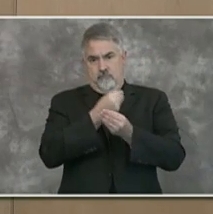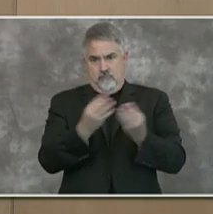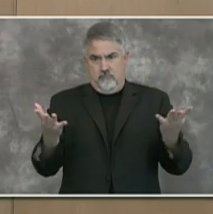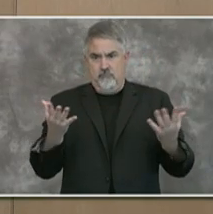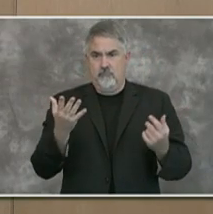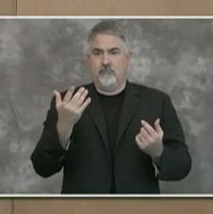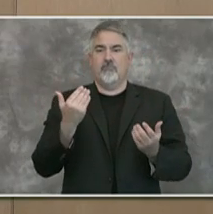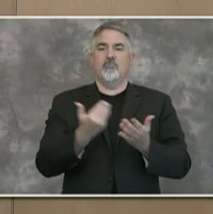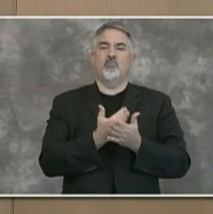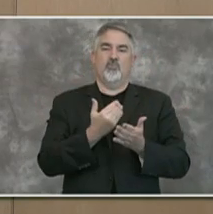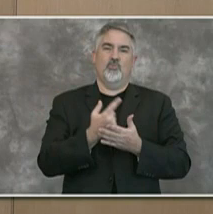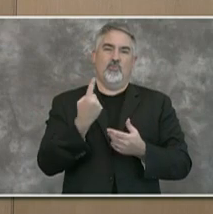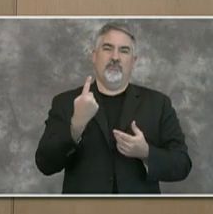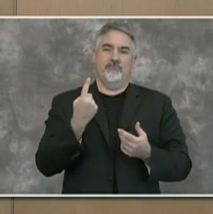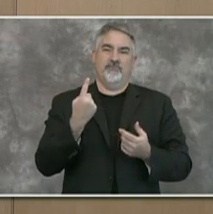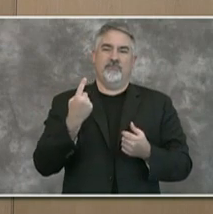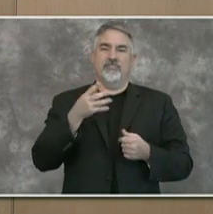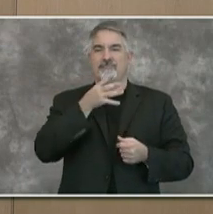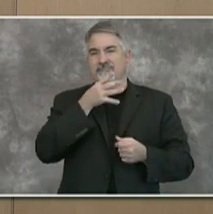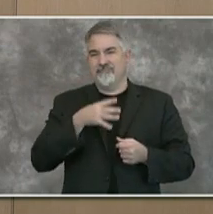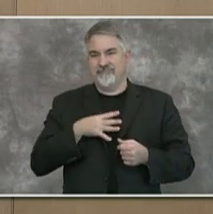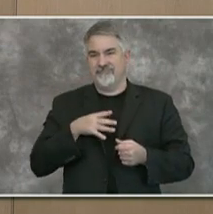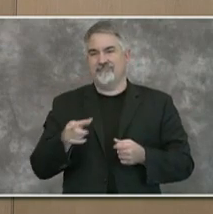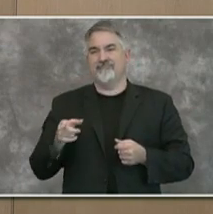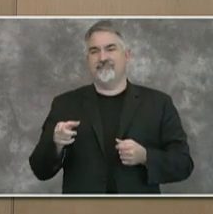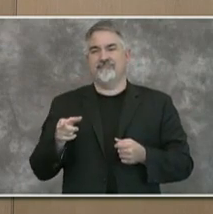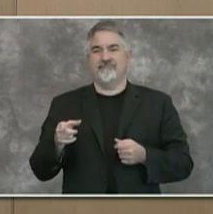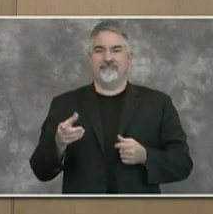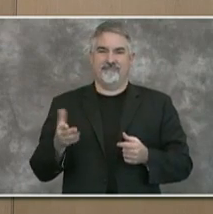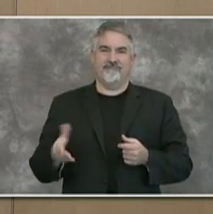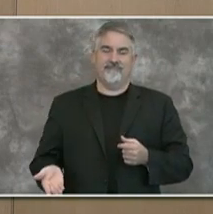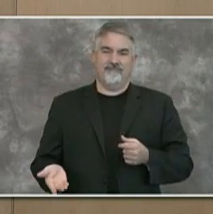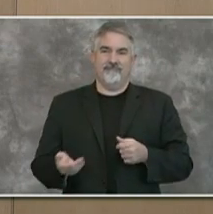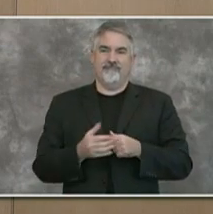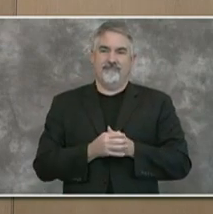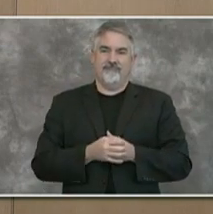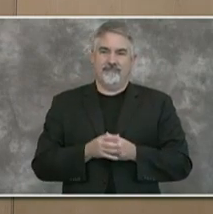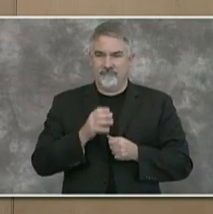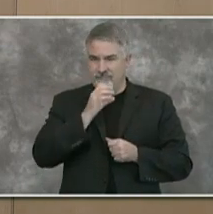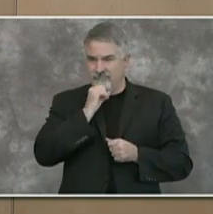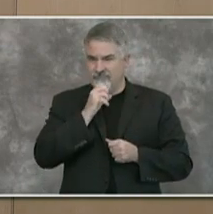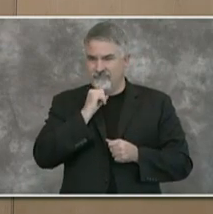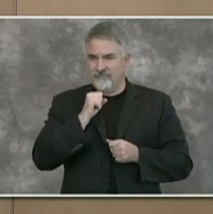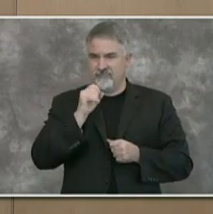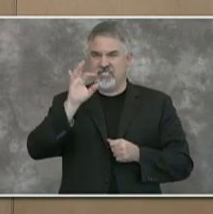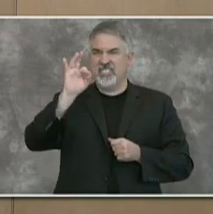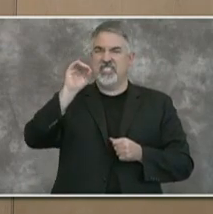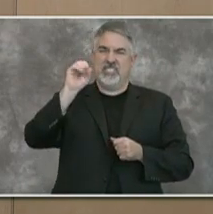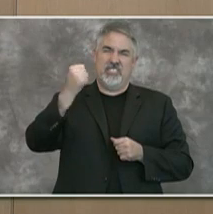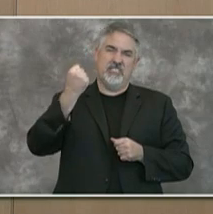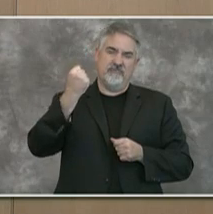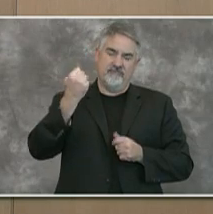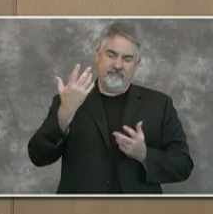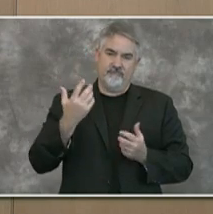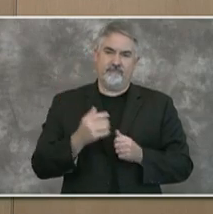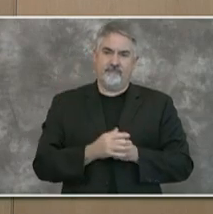death, which is in a female who is in her late 90s. Of